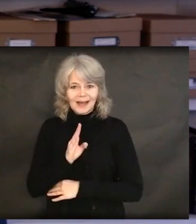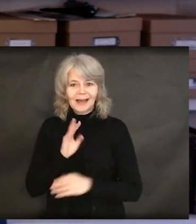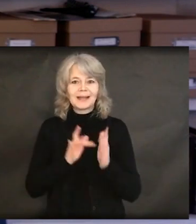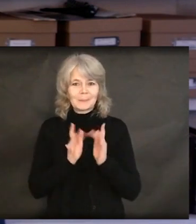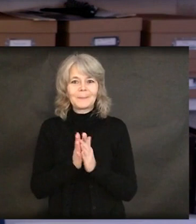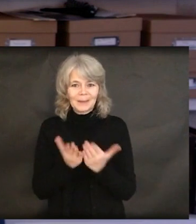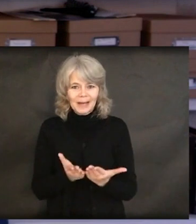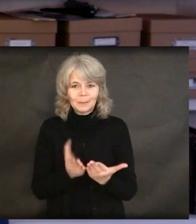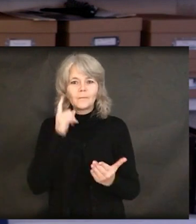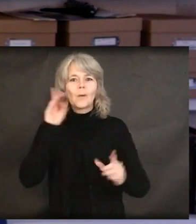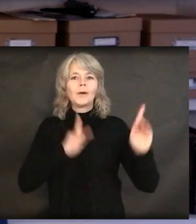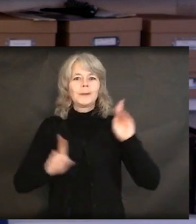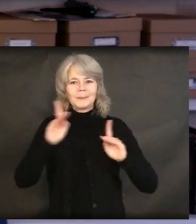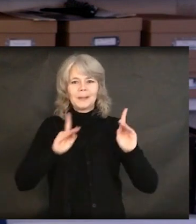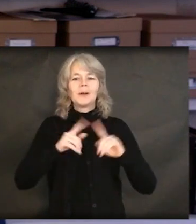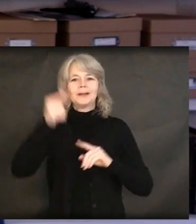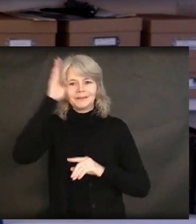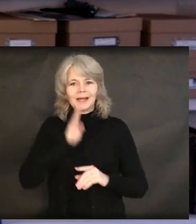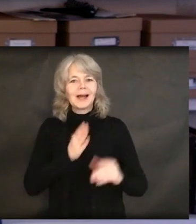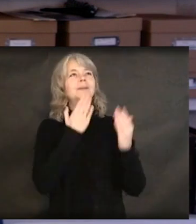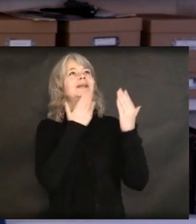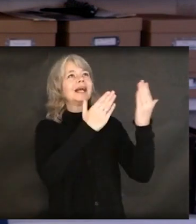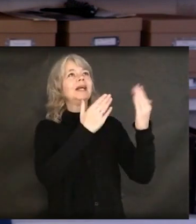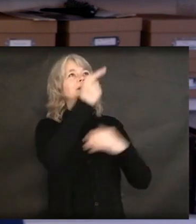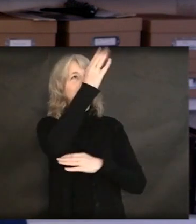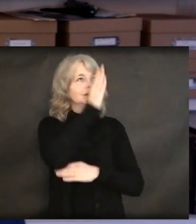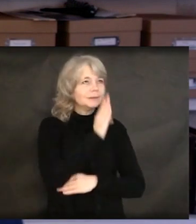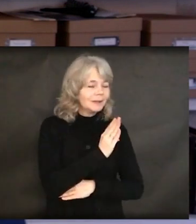the people of God. Thanks be to God.